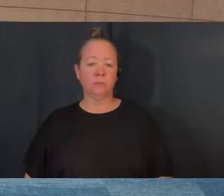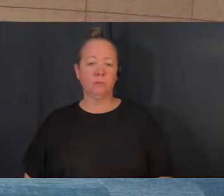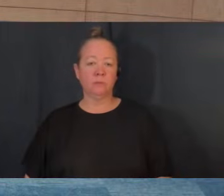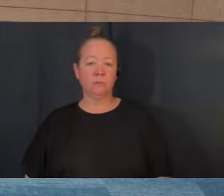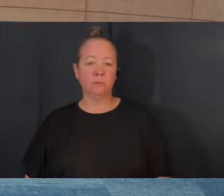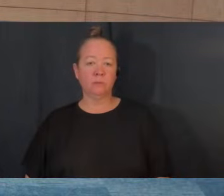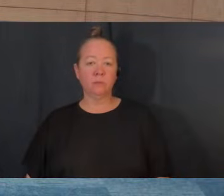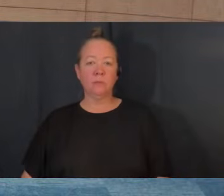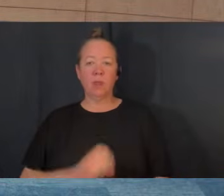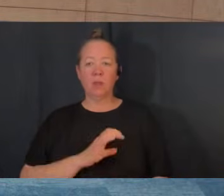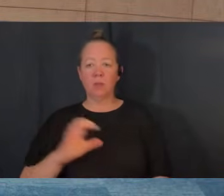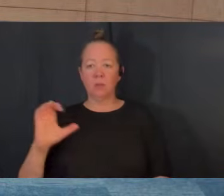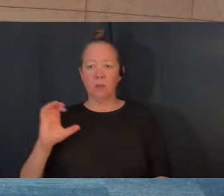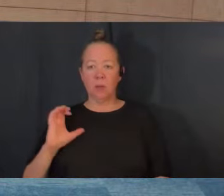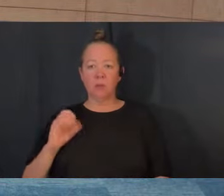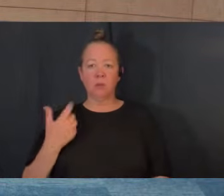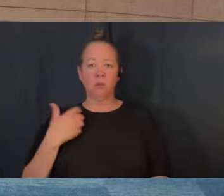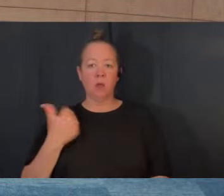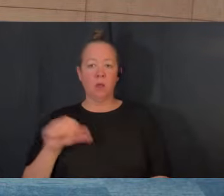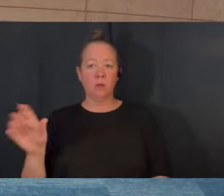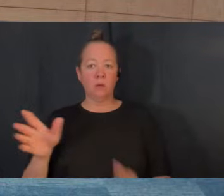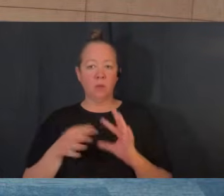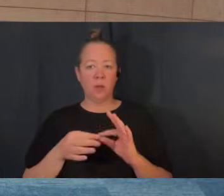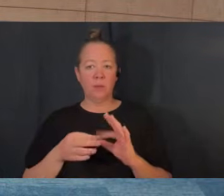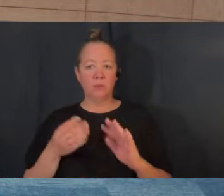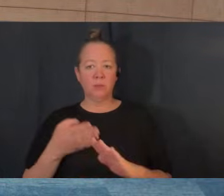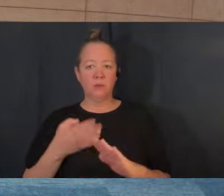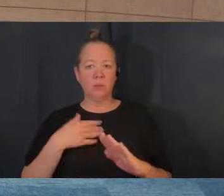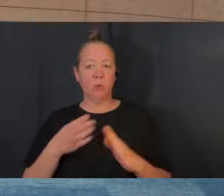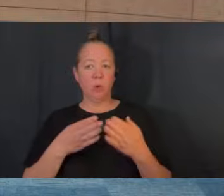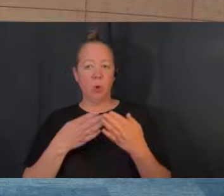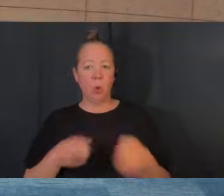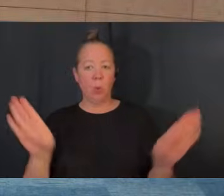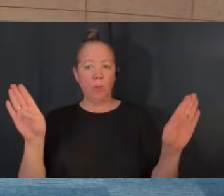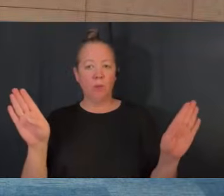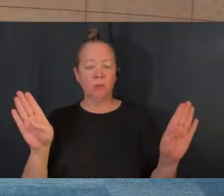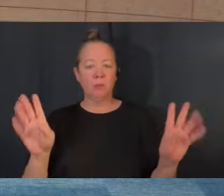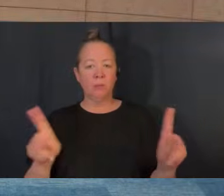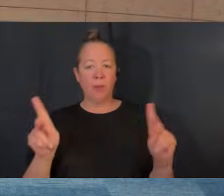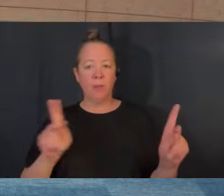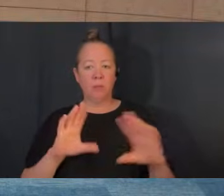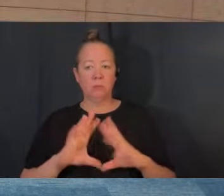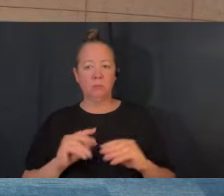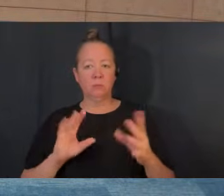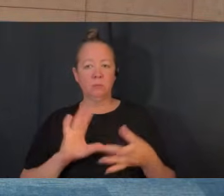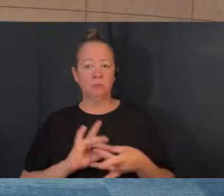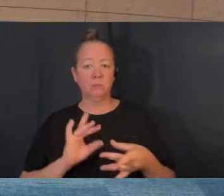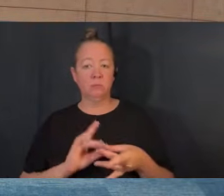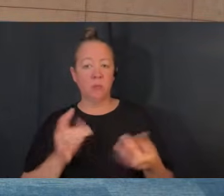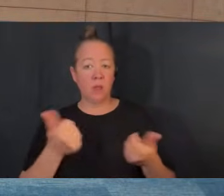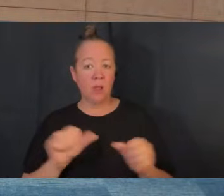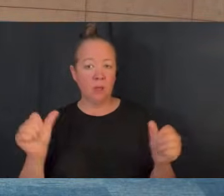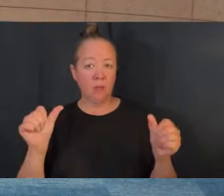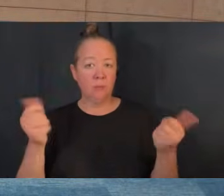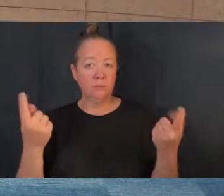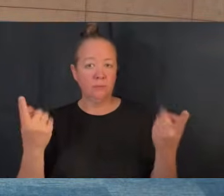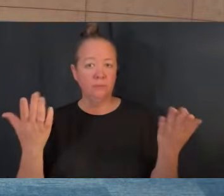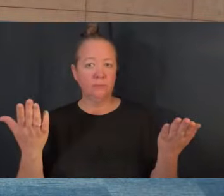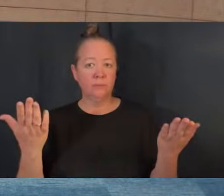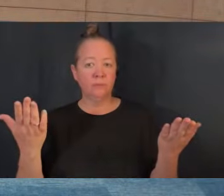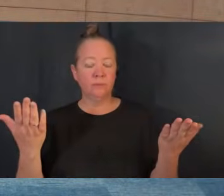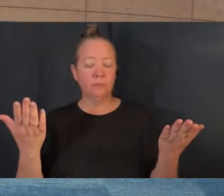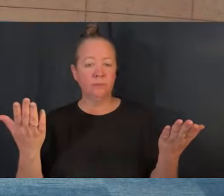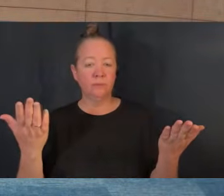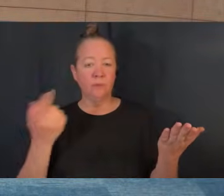other comments before we go to the public? Okay, is there any public input on the council's